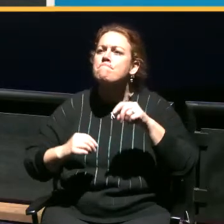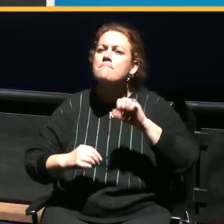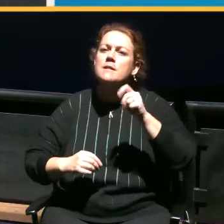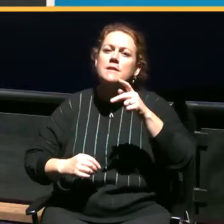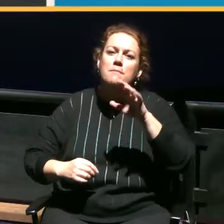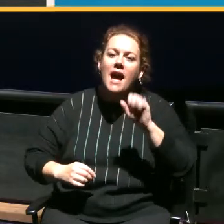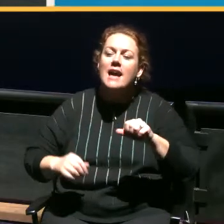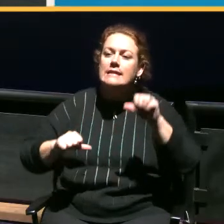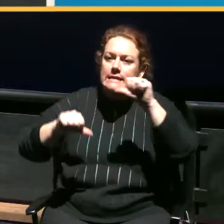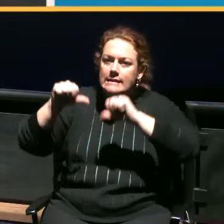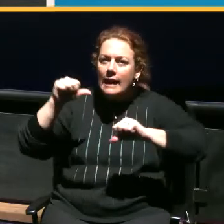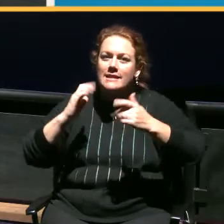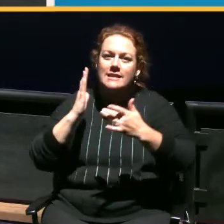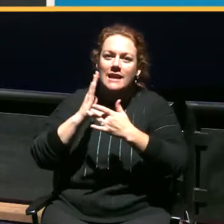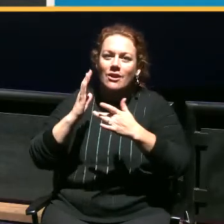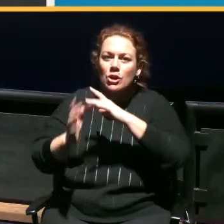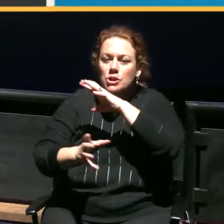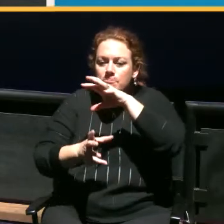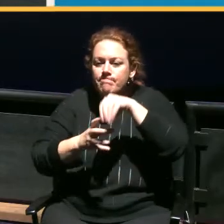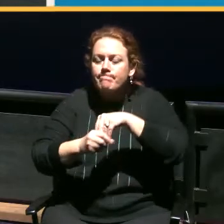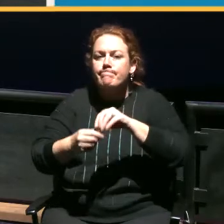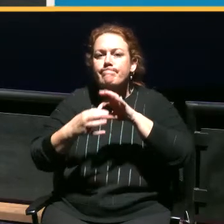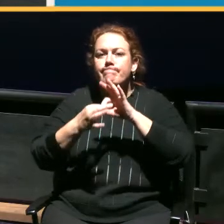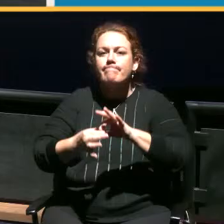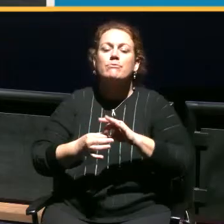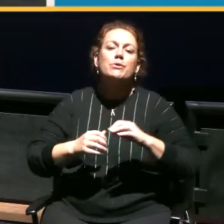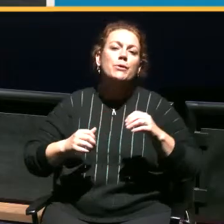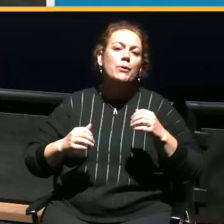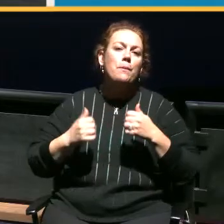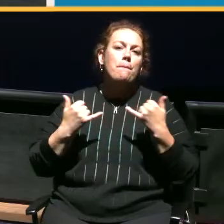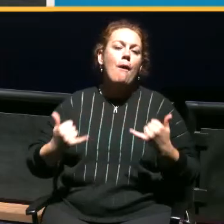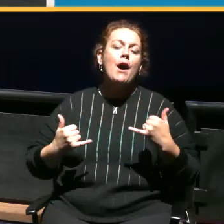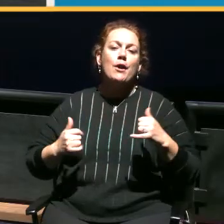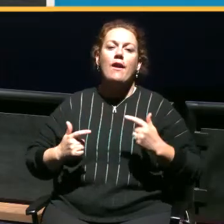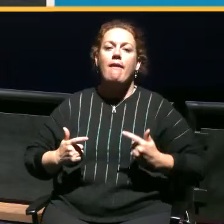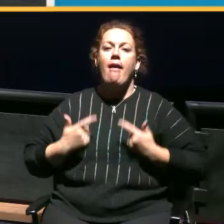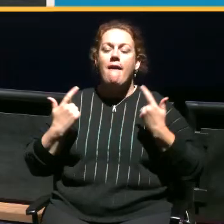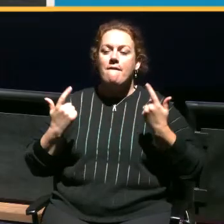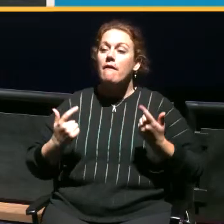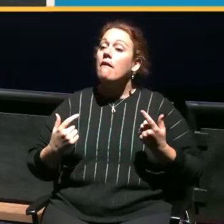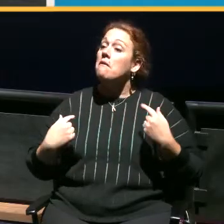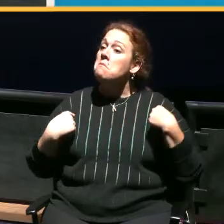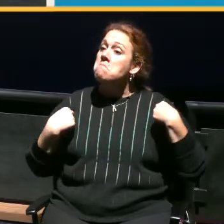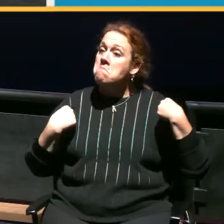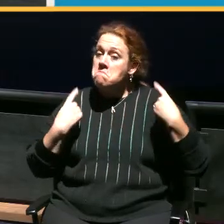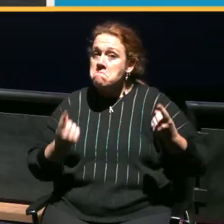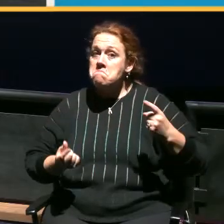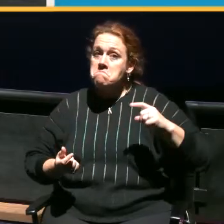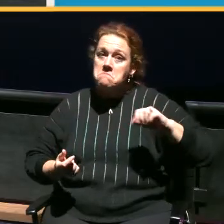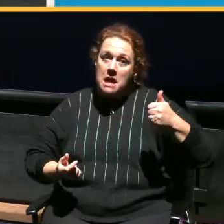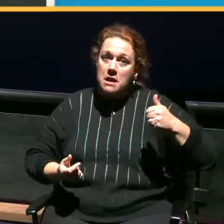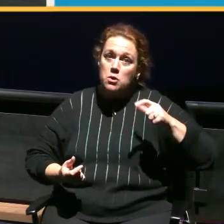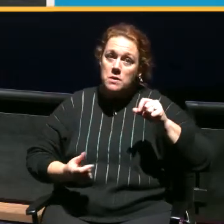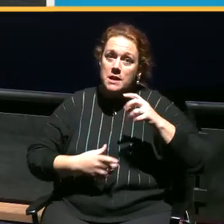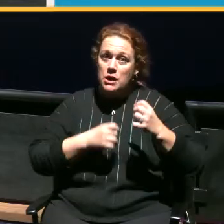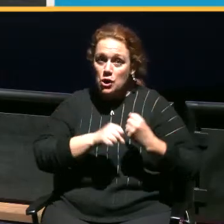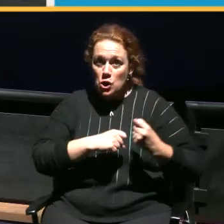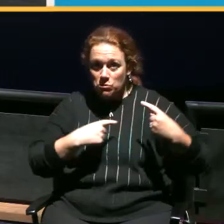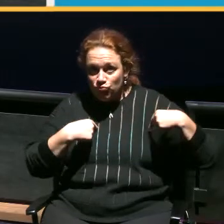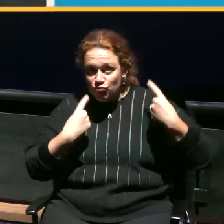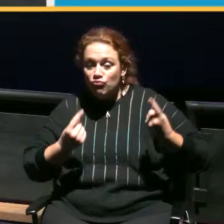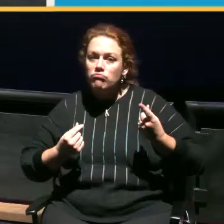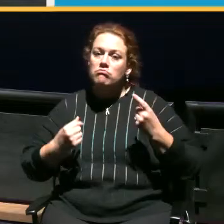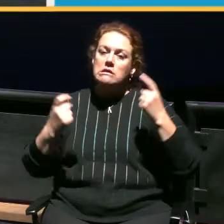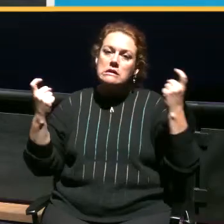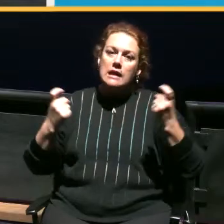technology in modern American life. In the decades that we have been hosting this lecture, we've celebrated groundbreaking